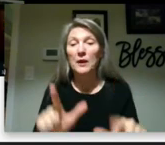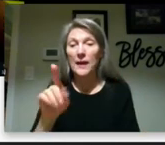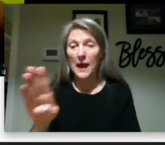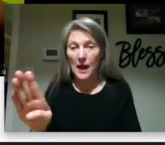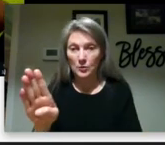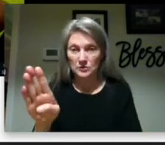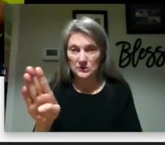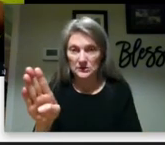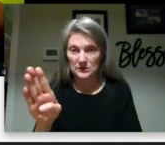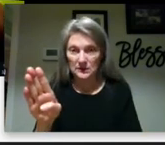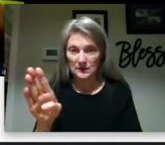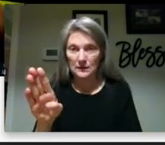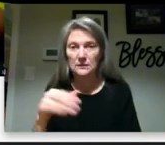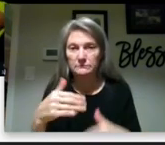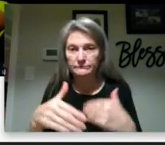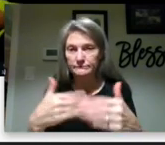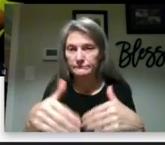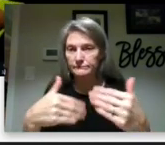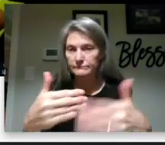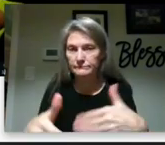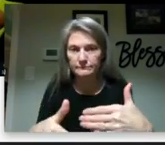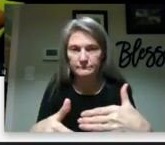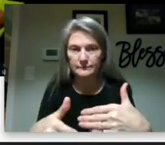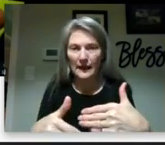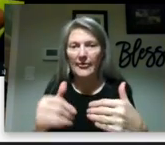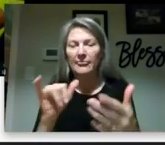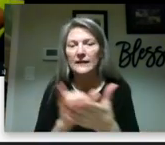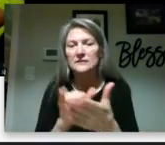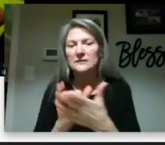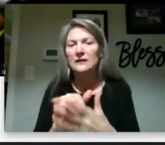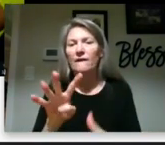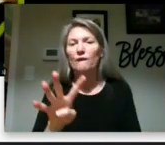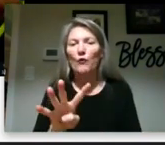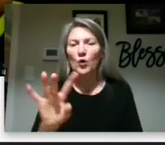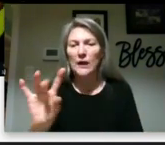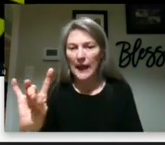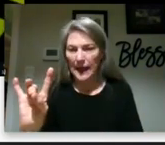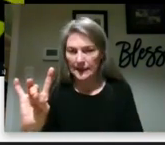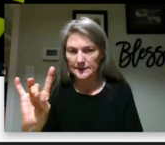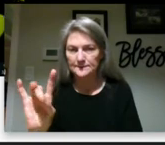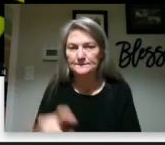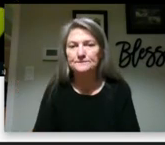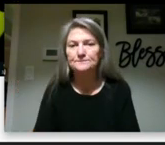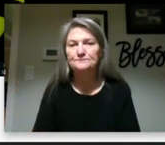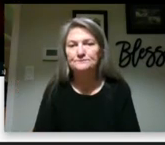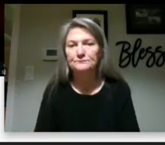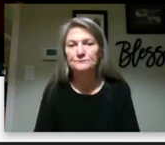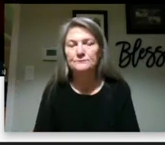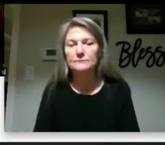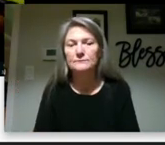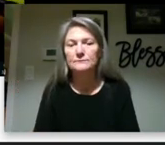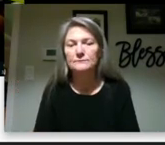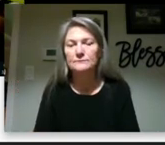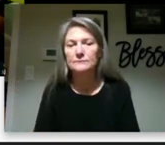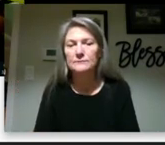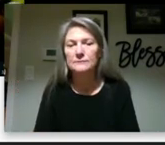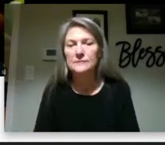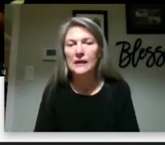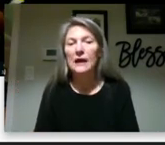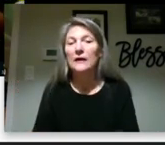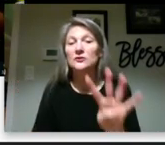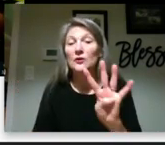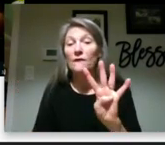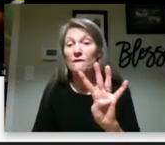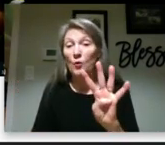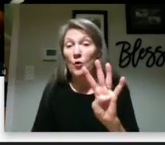I would continue on with that pattern. I'd add another 16 or skip count by 16, and I would get to 48.